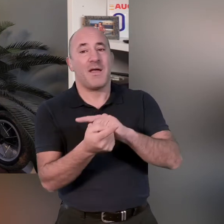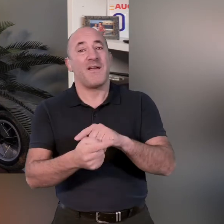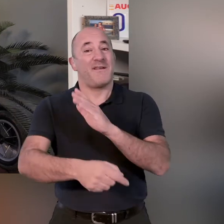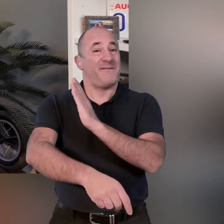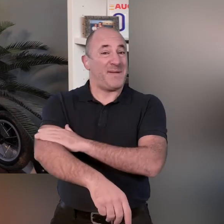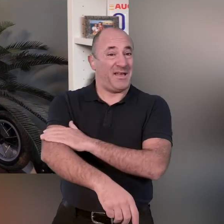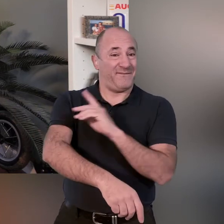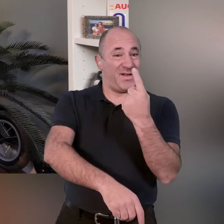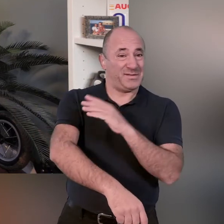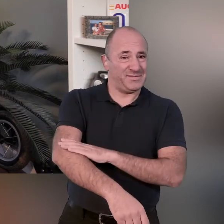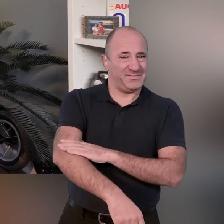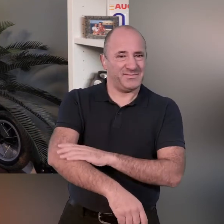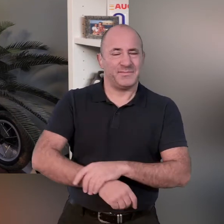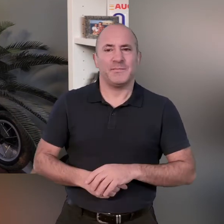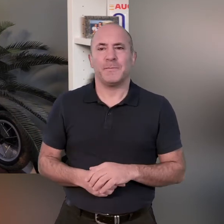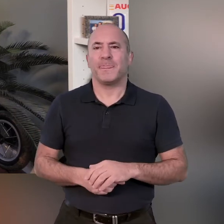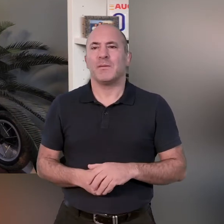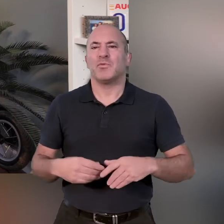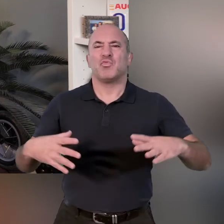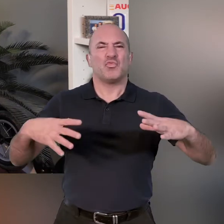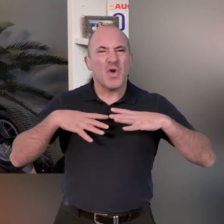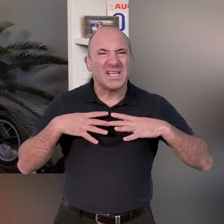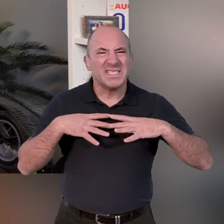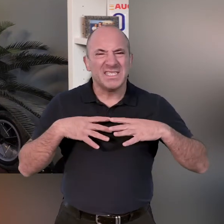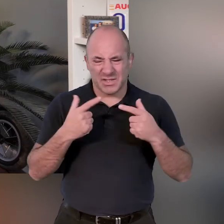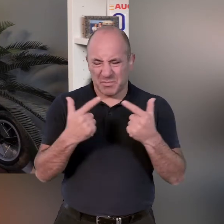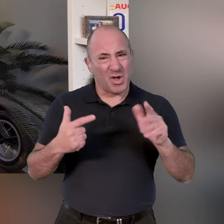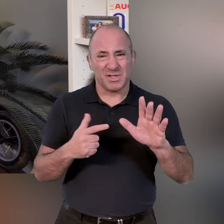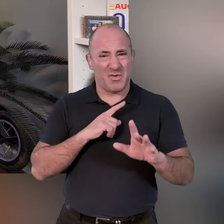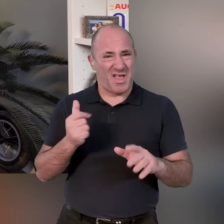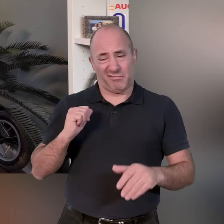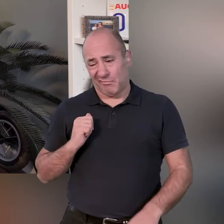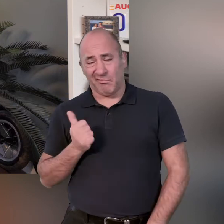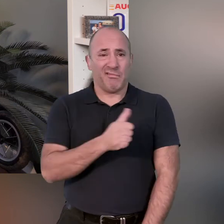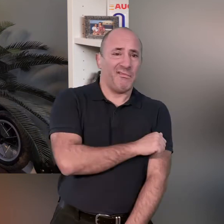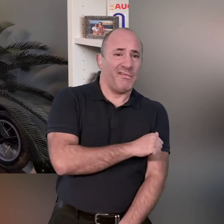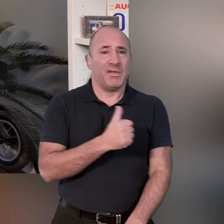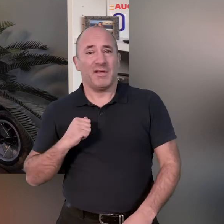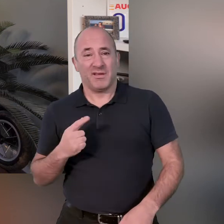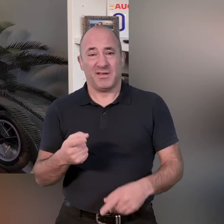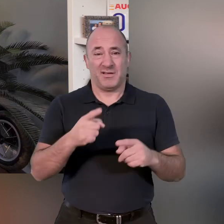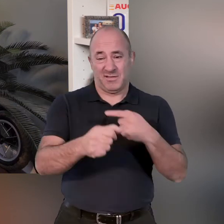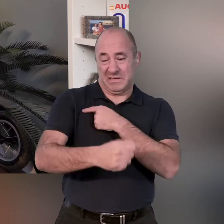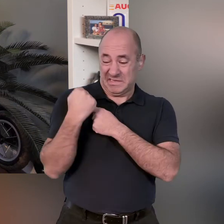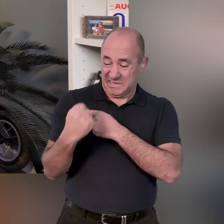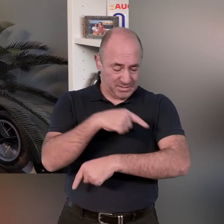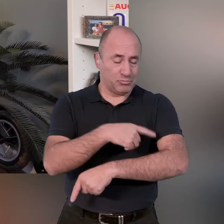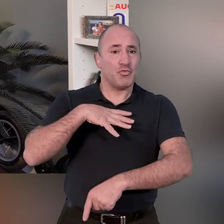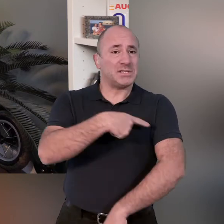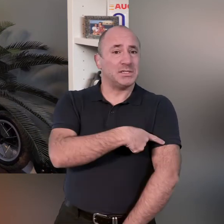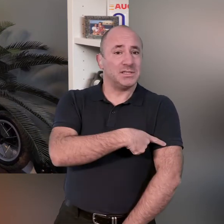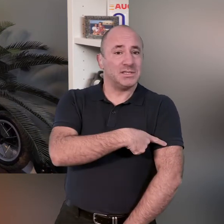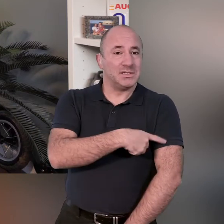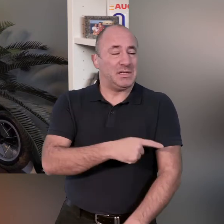back to the first arm again. We don't need too much rest here. As I said before, while one arm is exercising, the other one